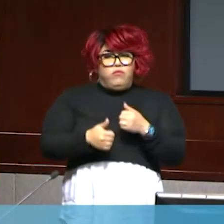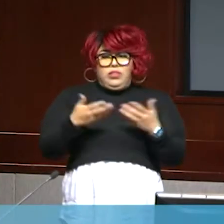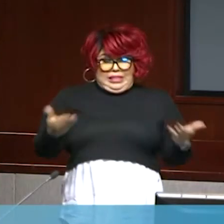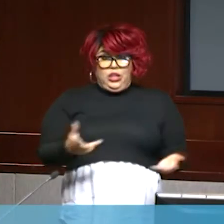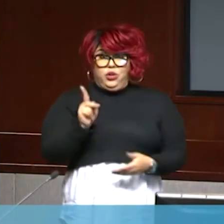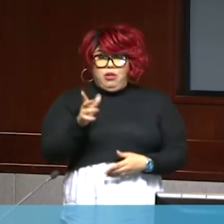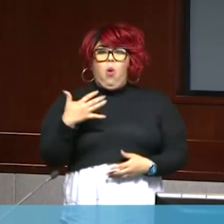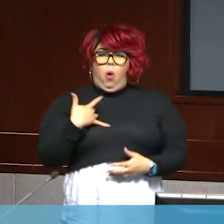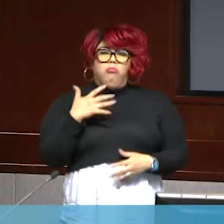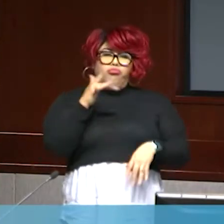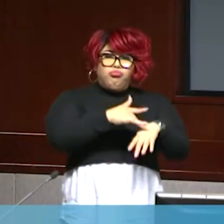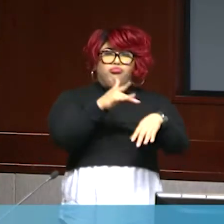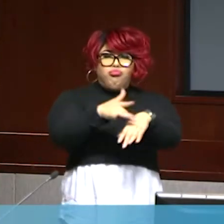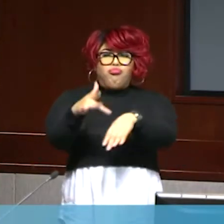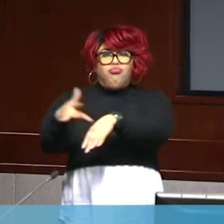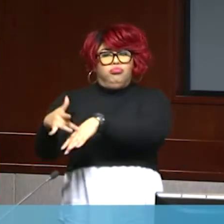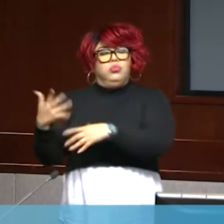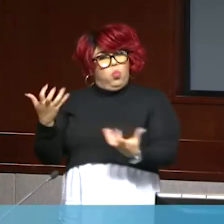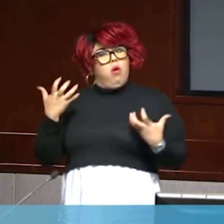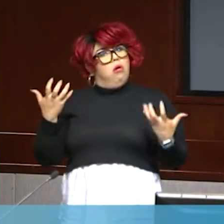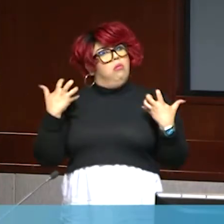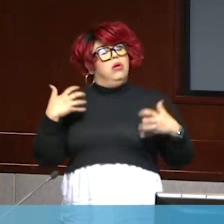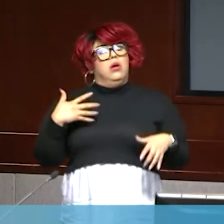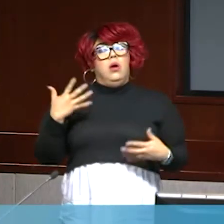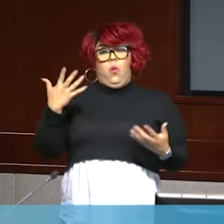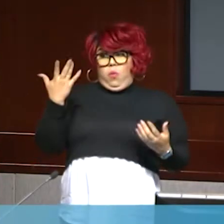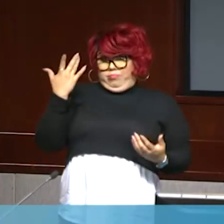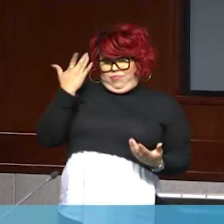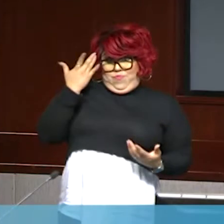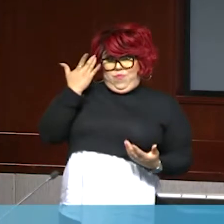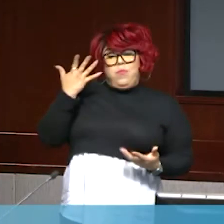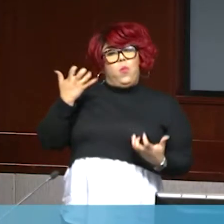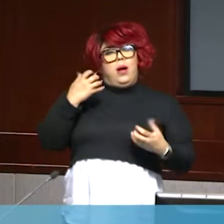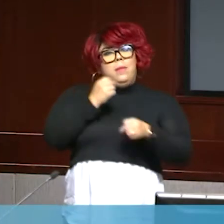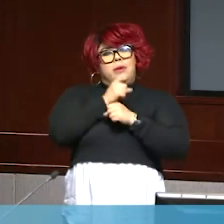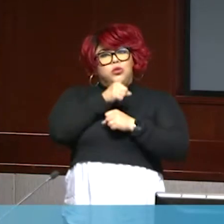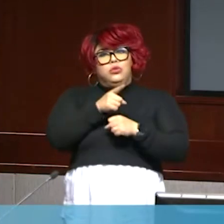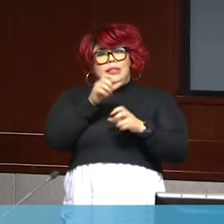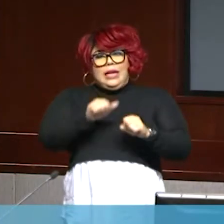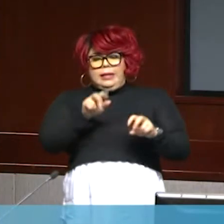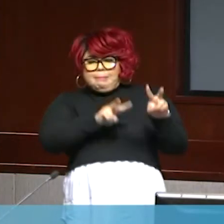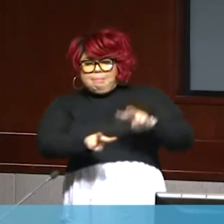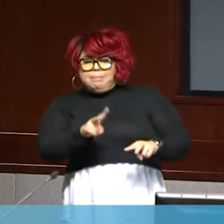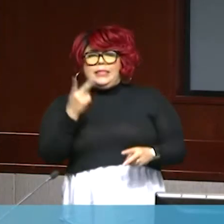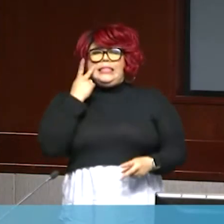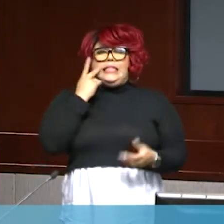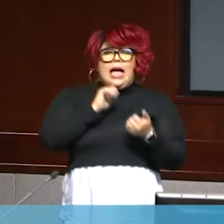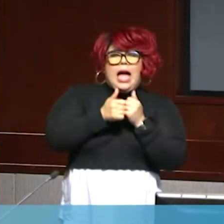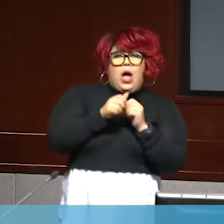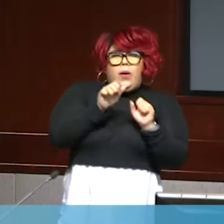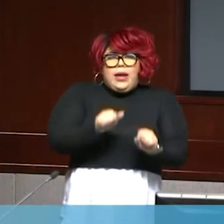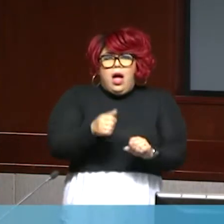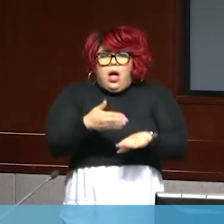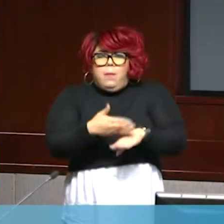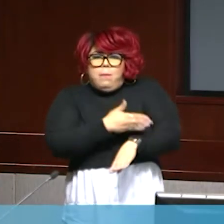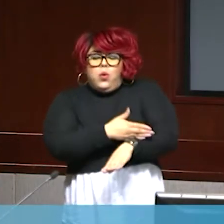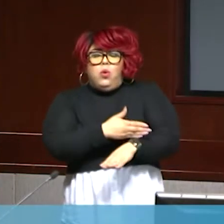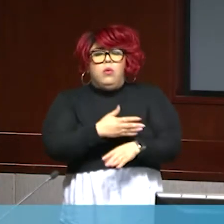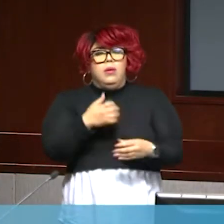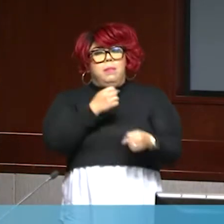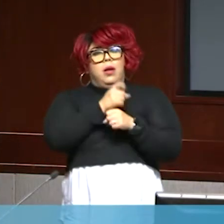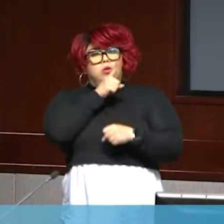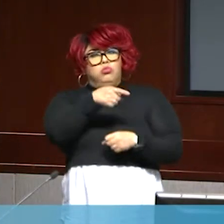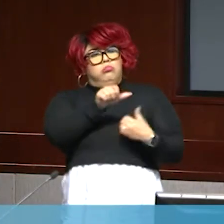an outside pair of eyes to help them identify areas for improvement and make sure that they are in compliance with the